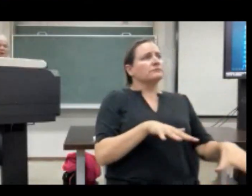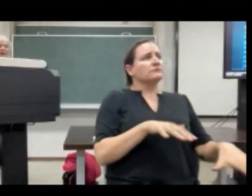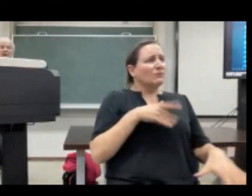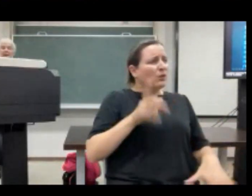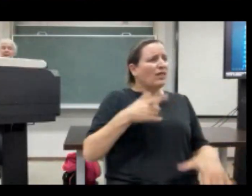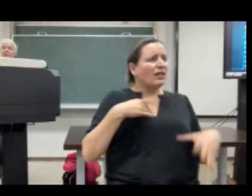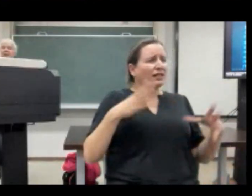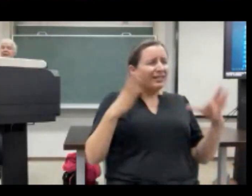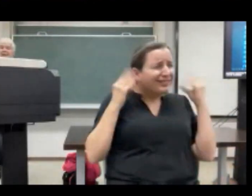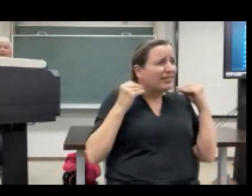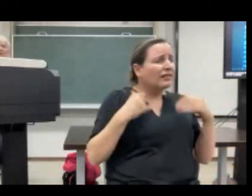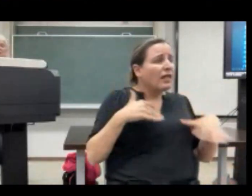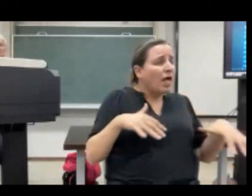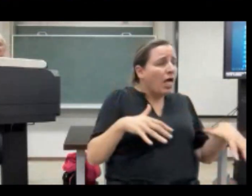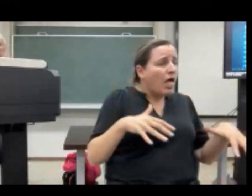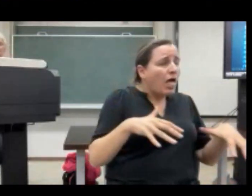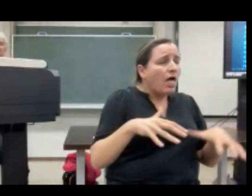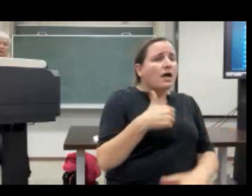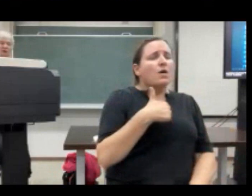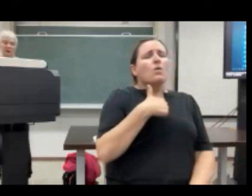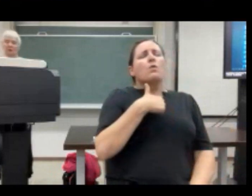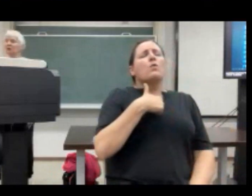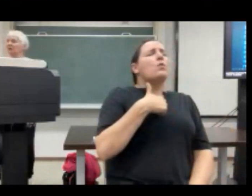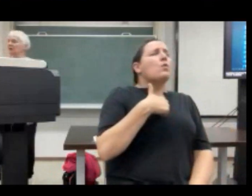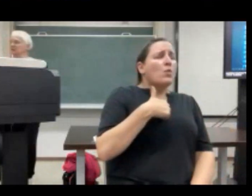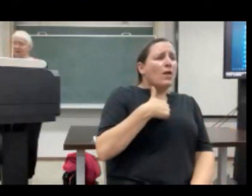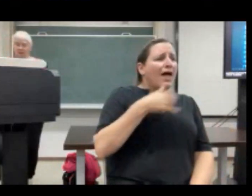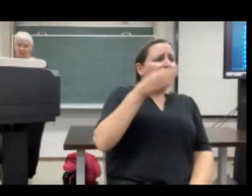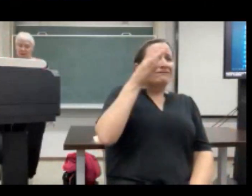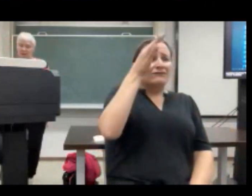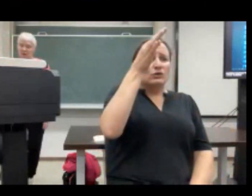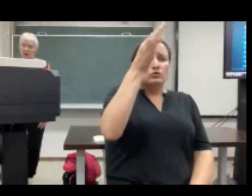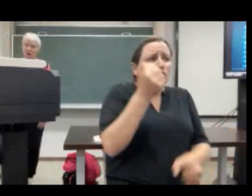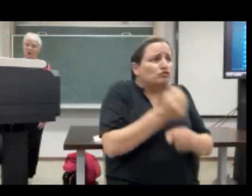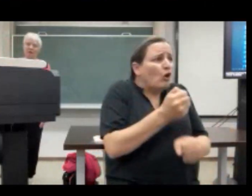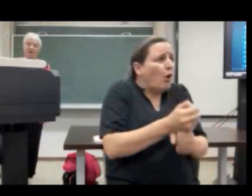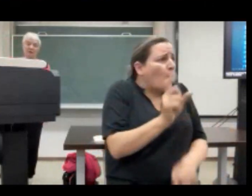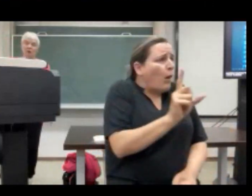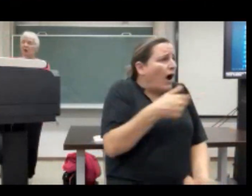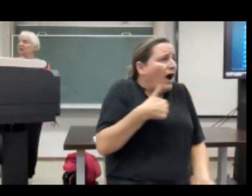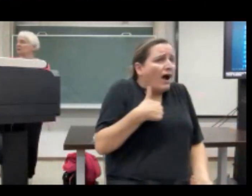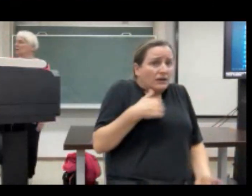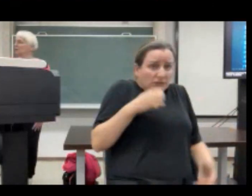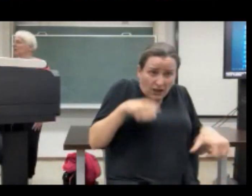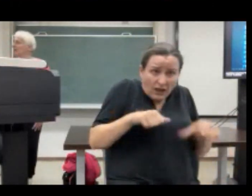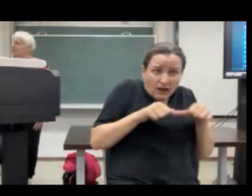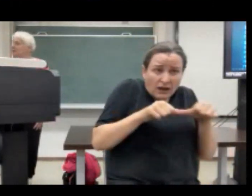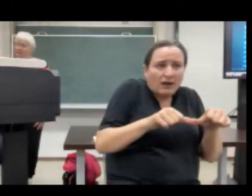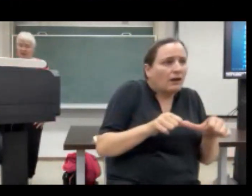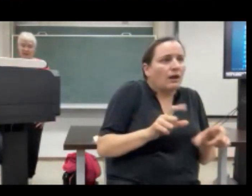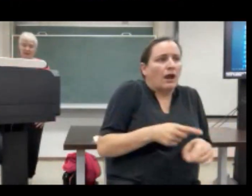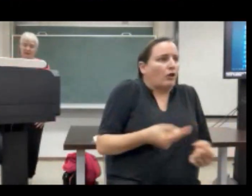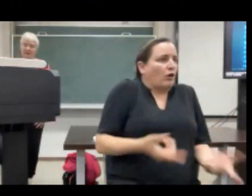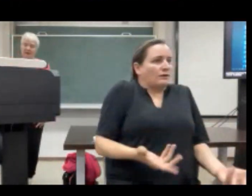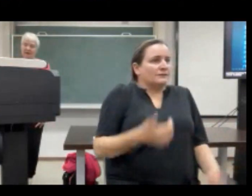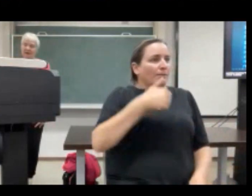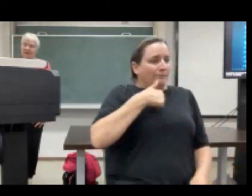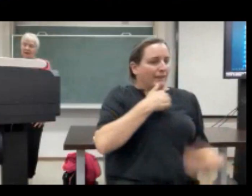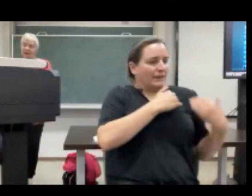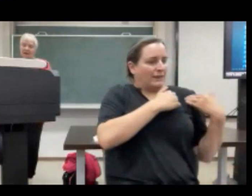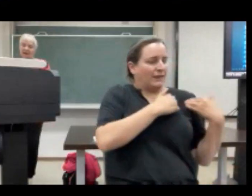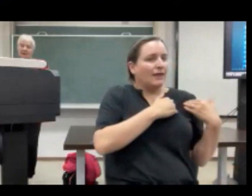hard. He had many doubts about his future. Will he be able to carry on with his job? He was working as a communication